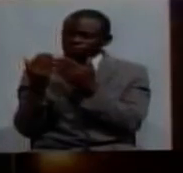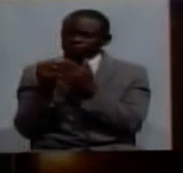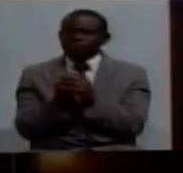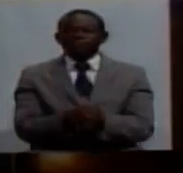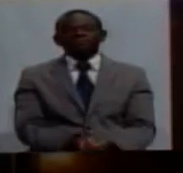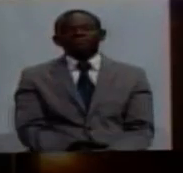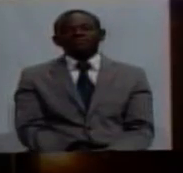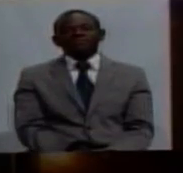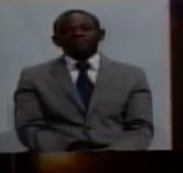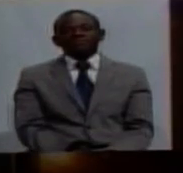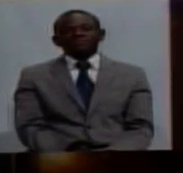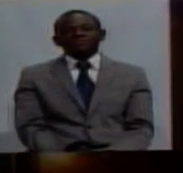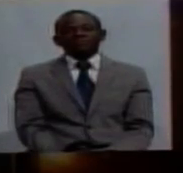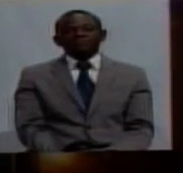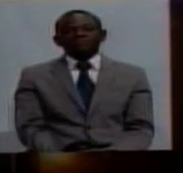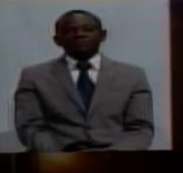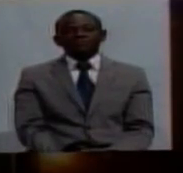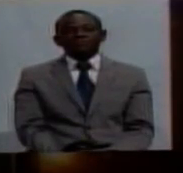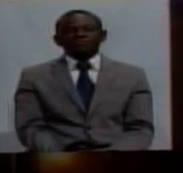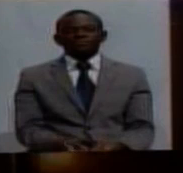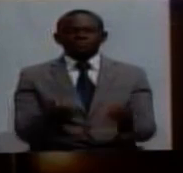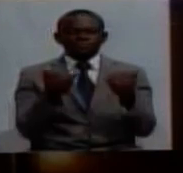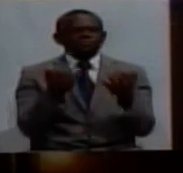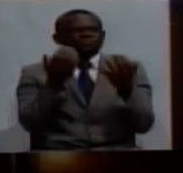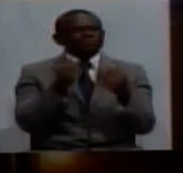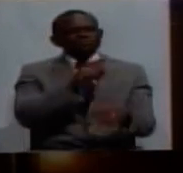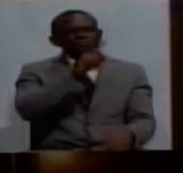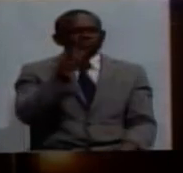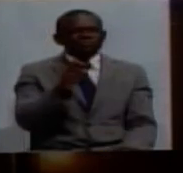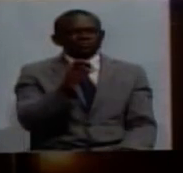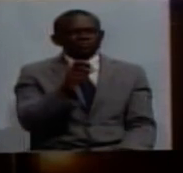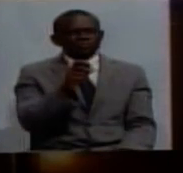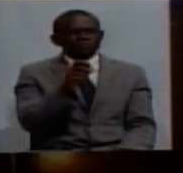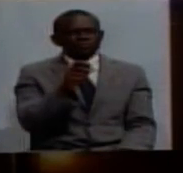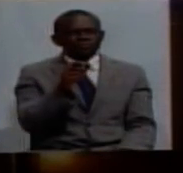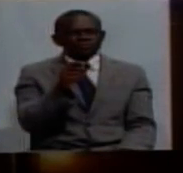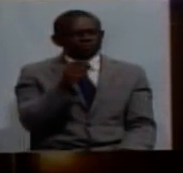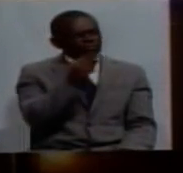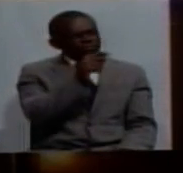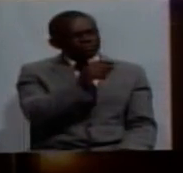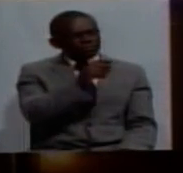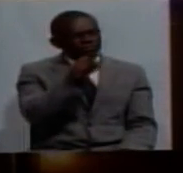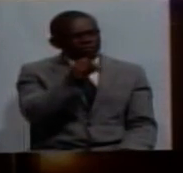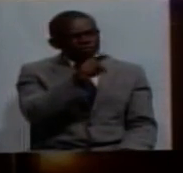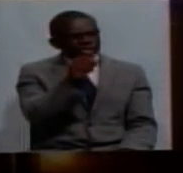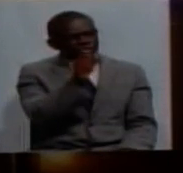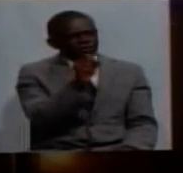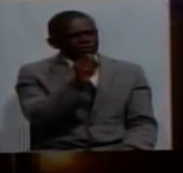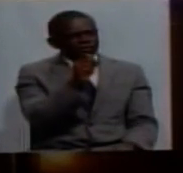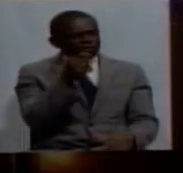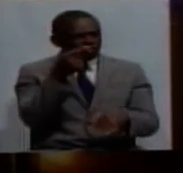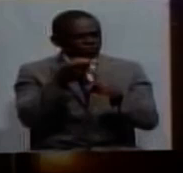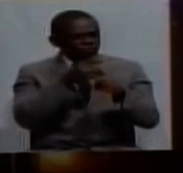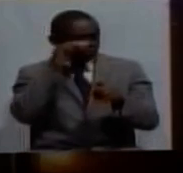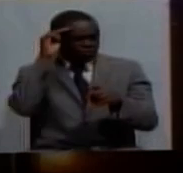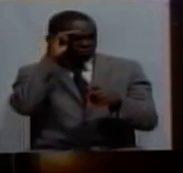straight to maybe finding out about your role as PS, Monitoring and Evaluation in this